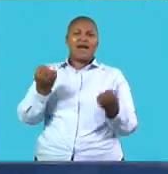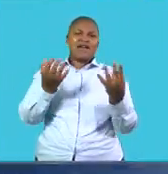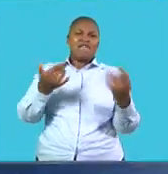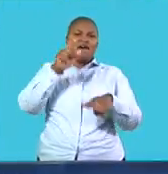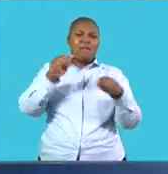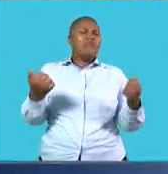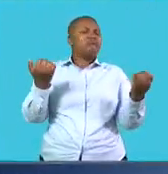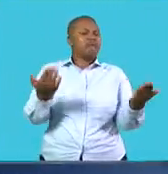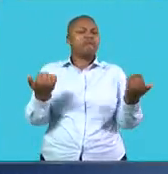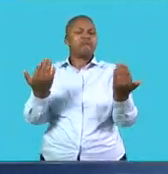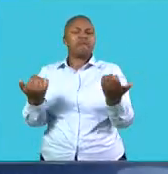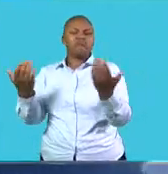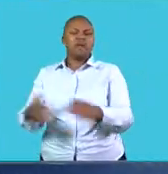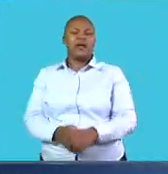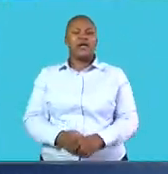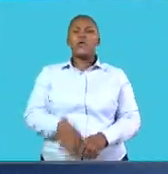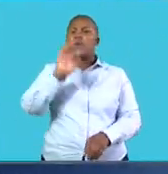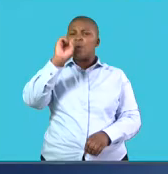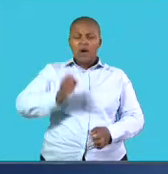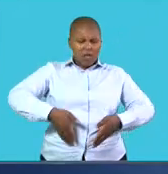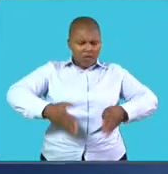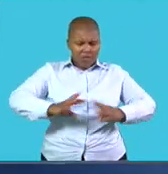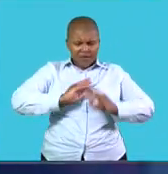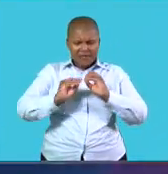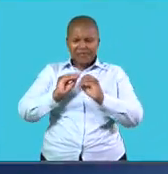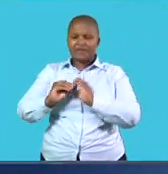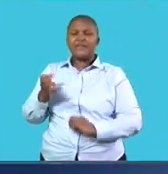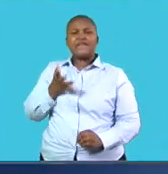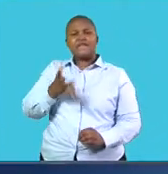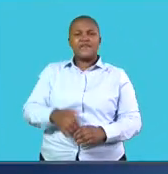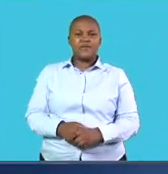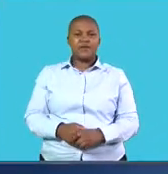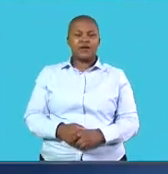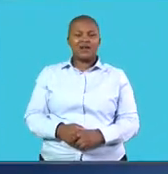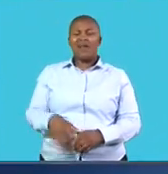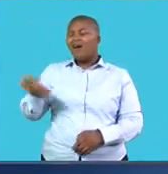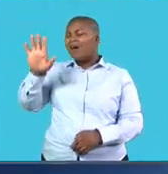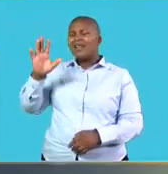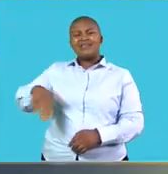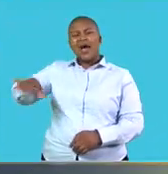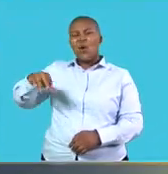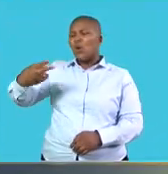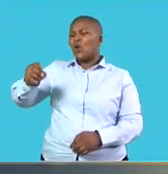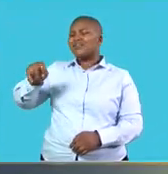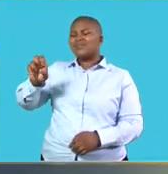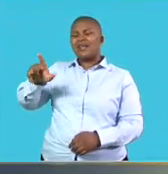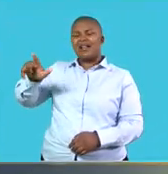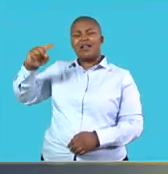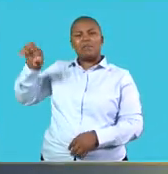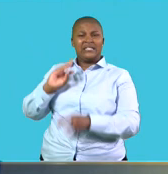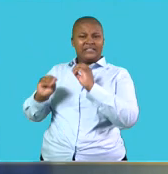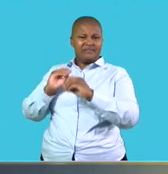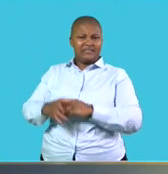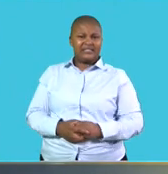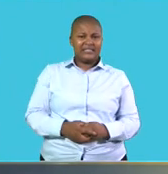province. There are roads that we need to fix. There are hostels that we need to fix. There are informal